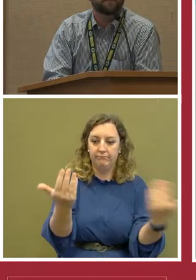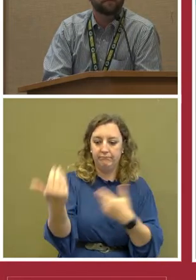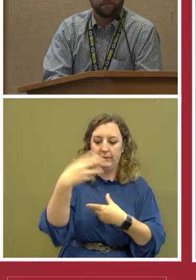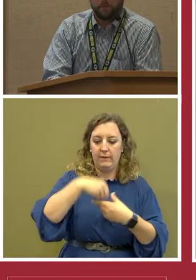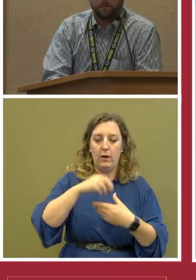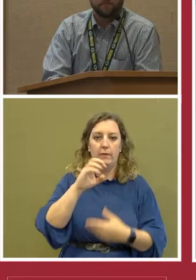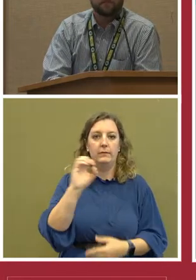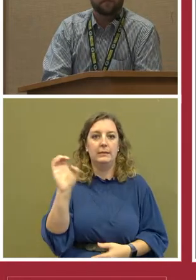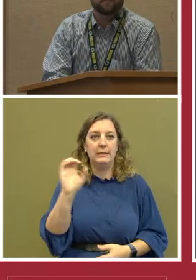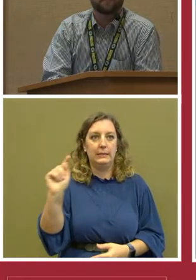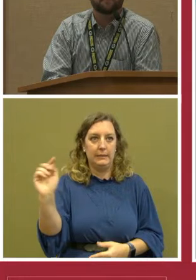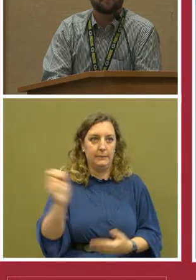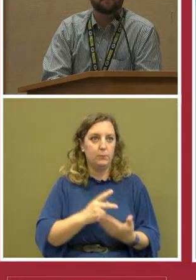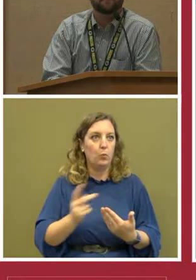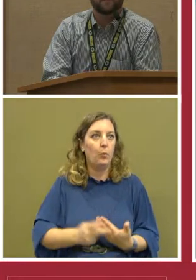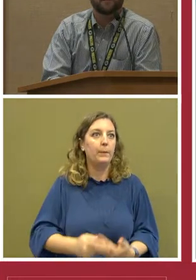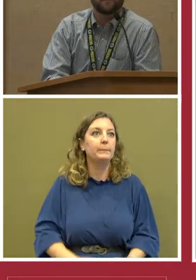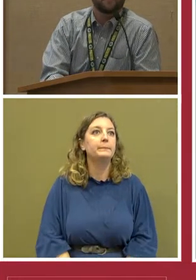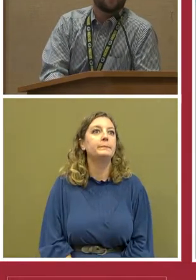programs.